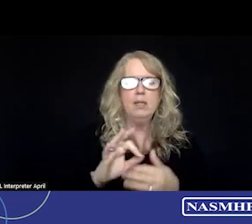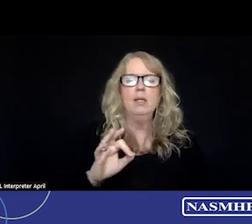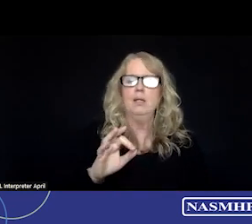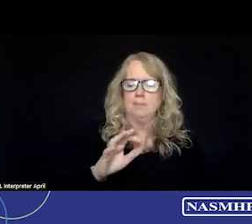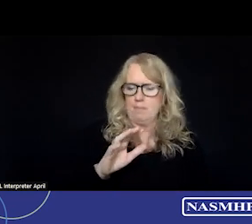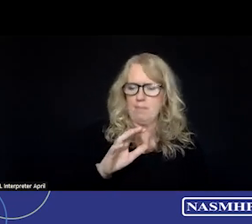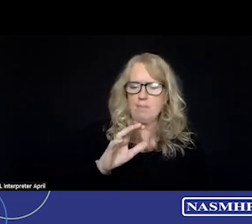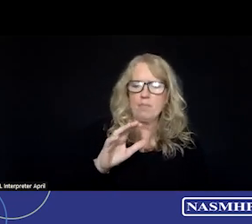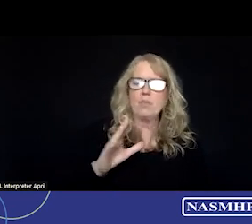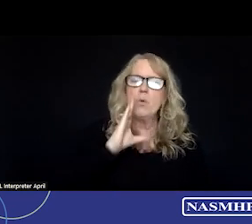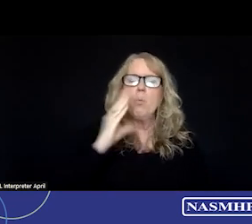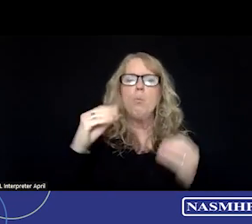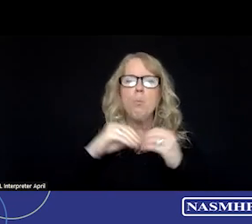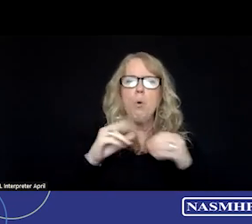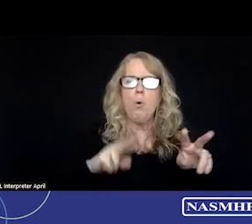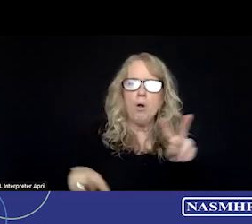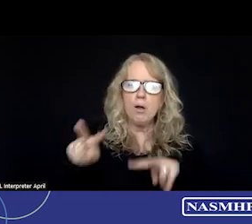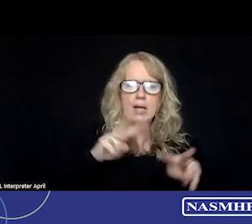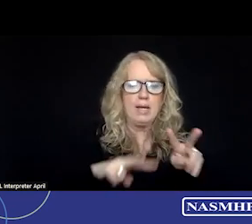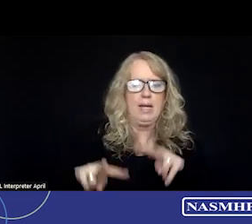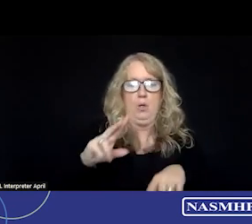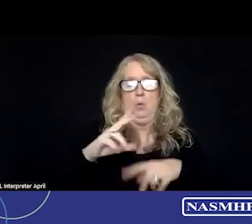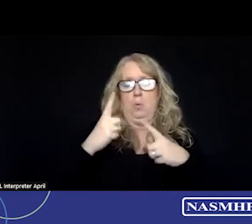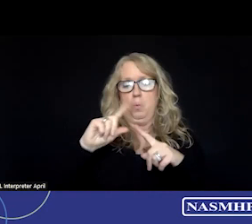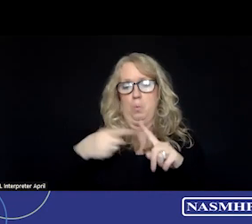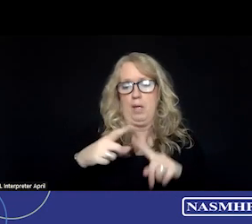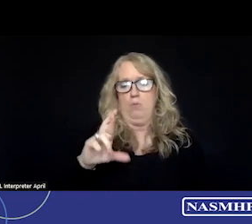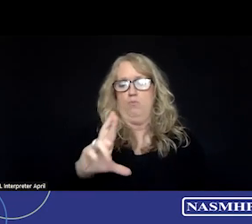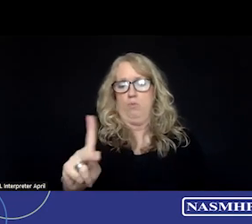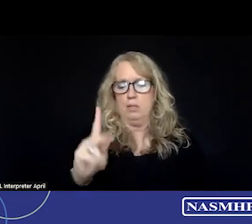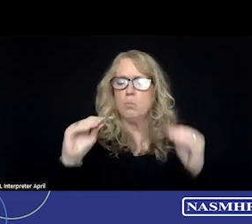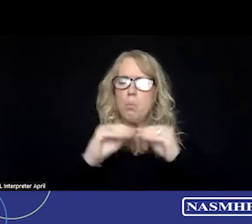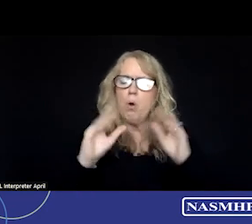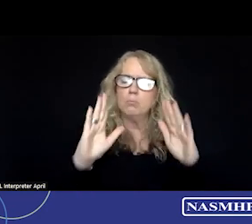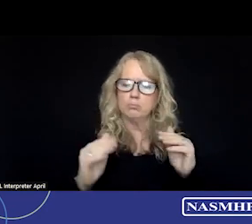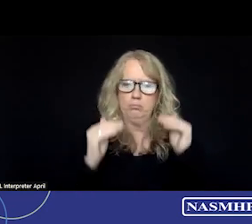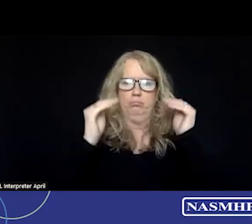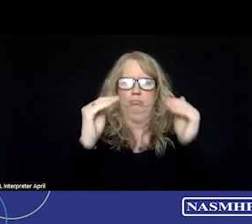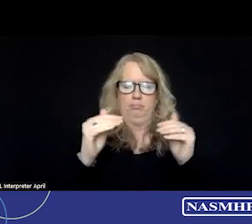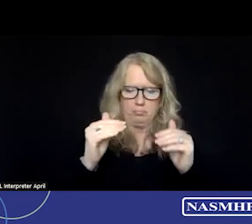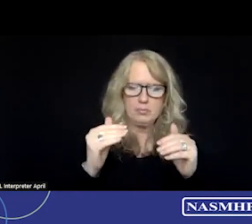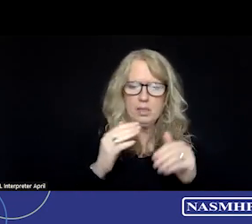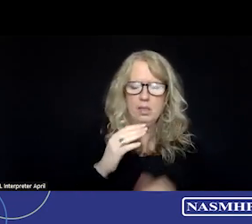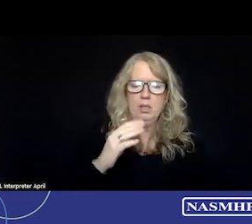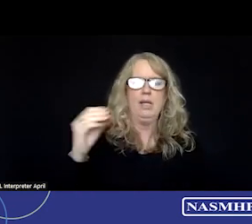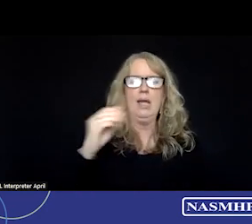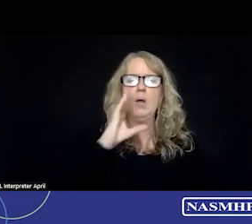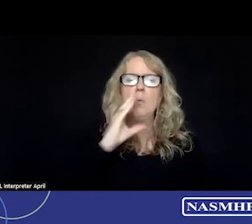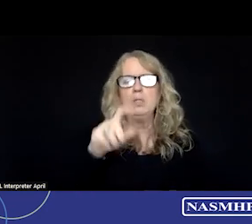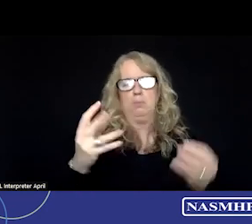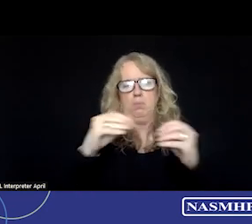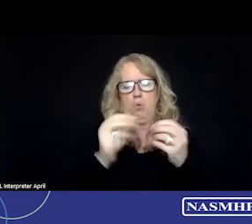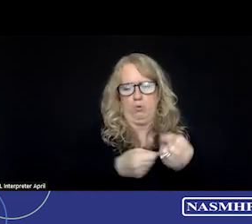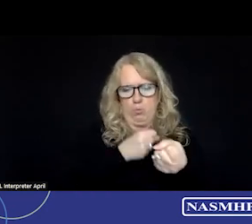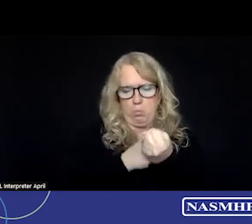it can help us monitor and assess when risk gets elevated and where this population might need more support. You